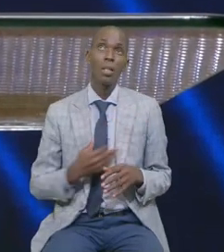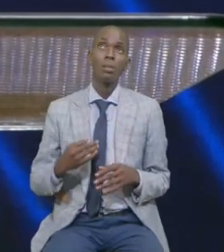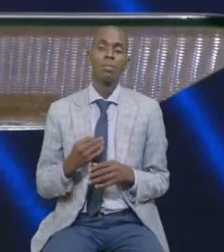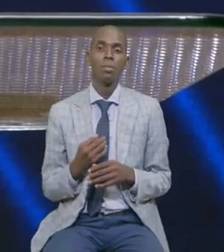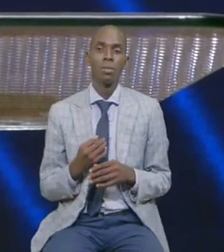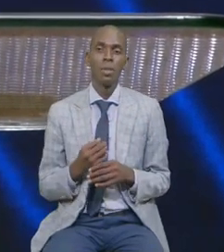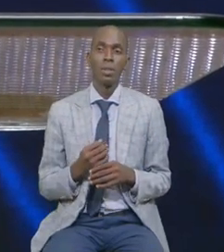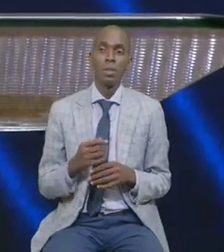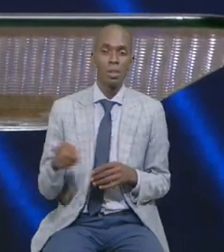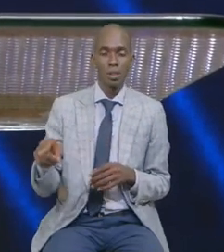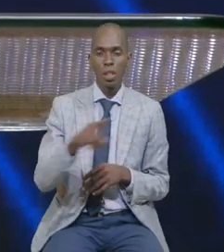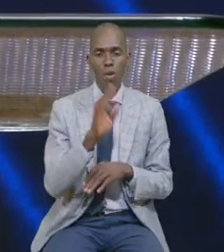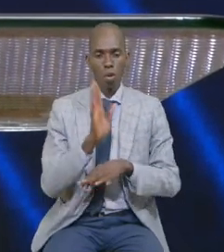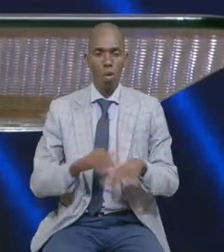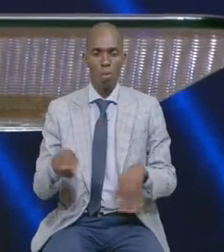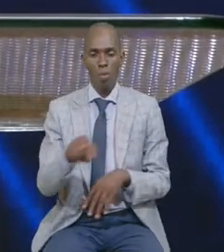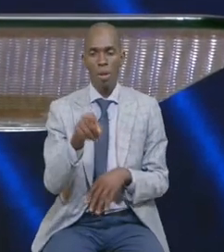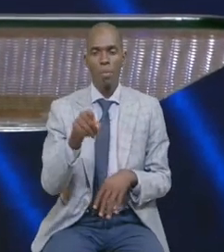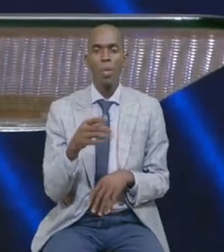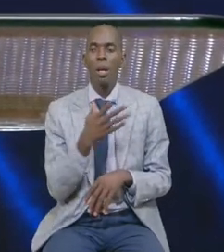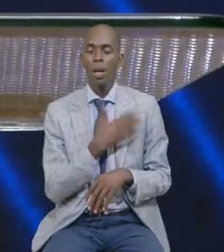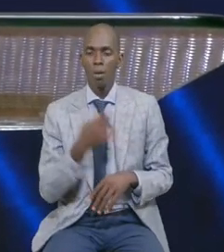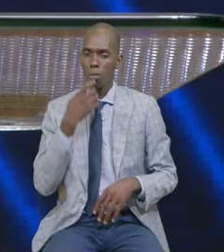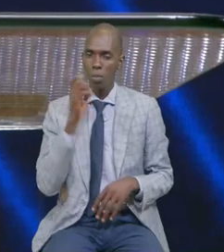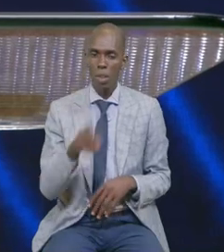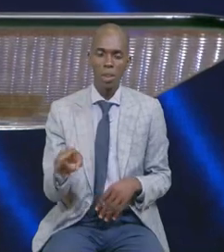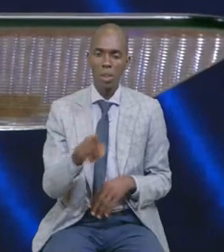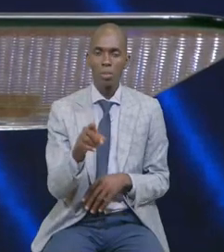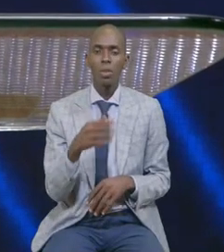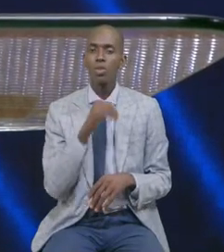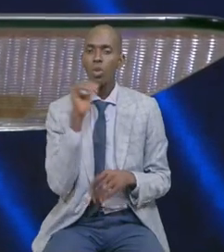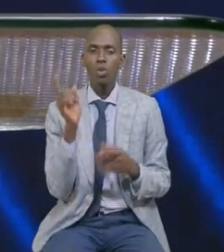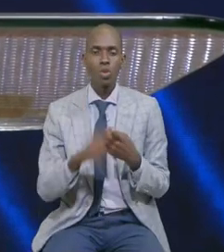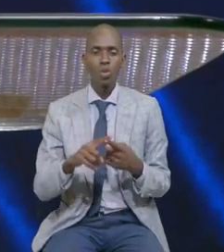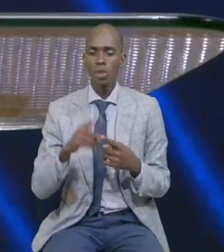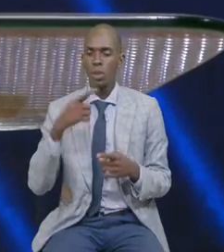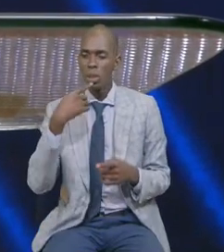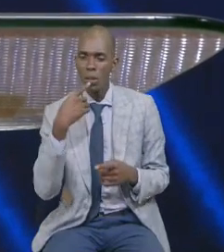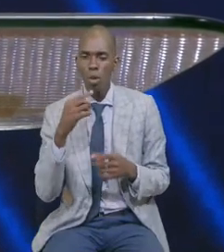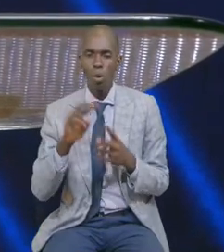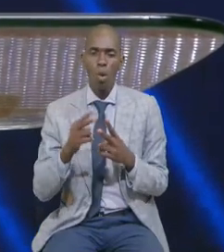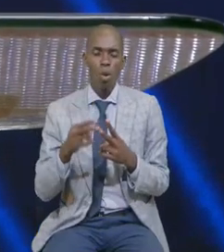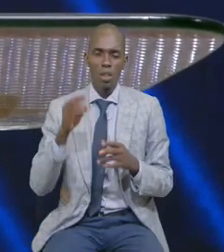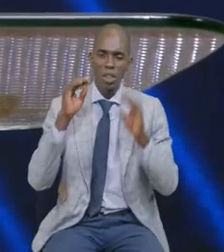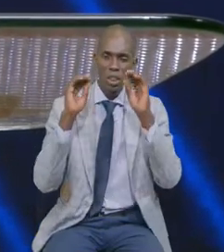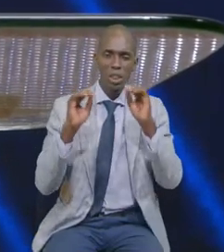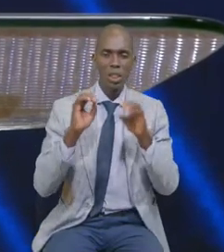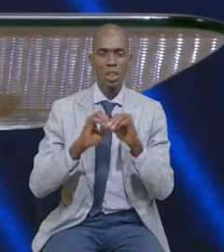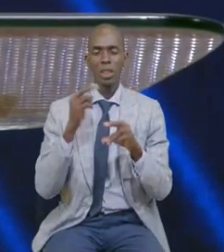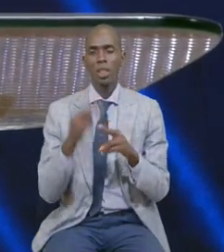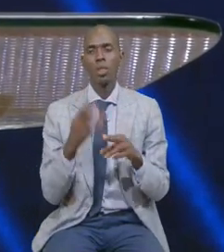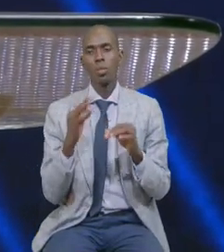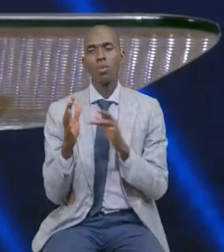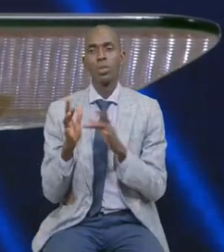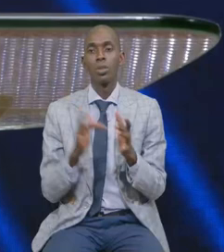commanded them not to speak at all, nor teach in the name of Jesus. They wanted them